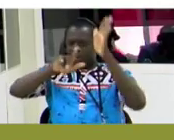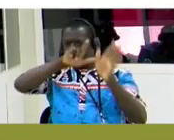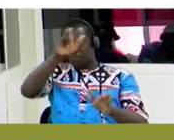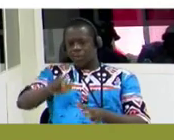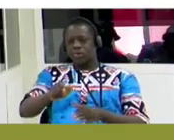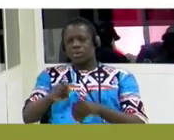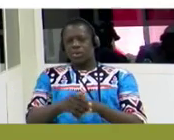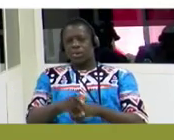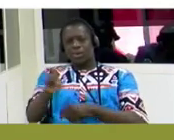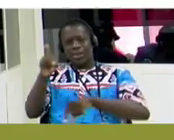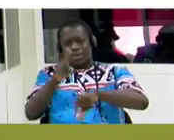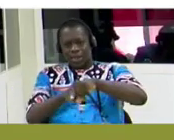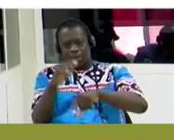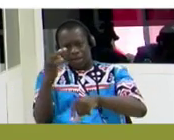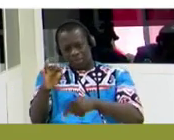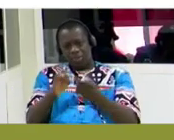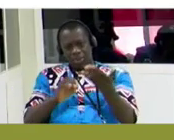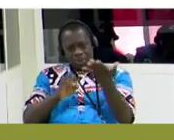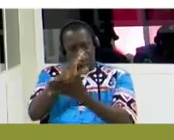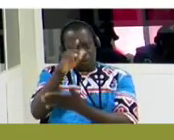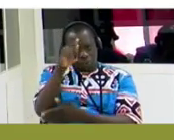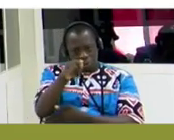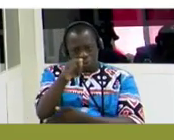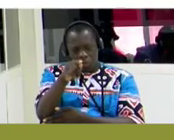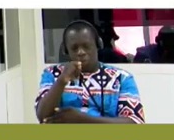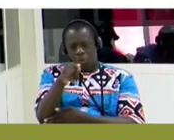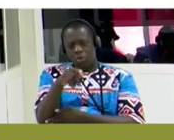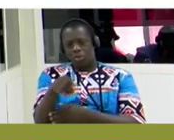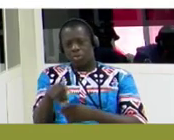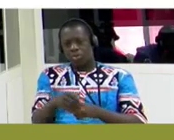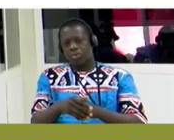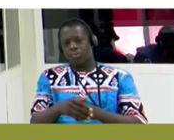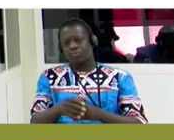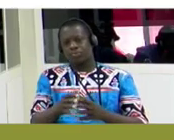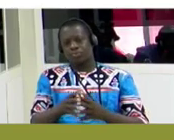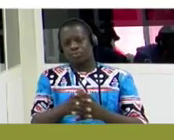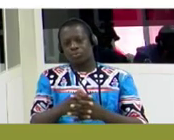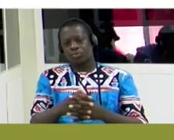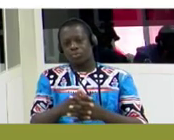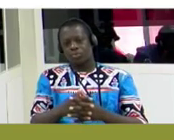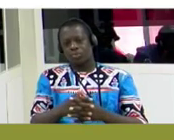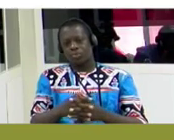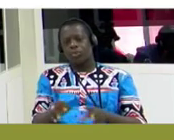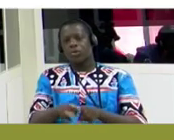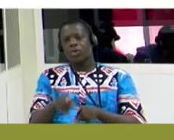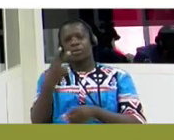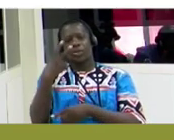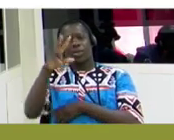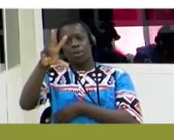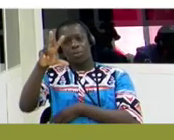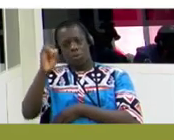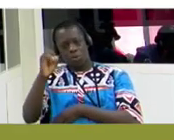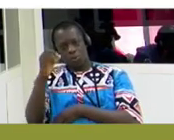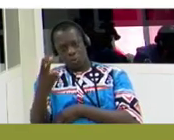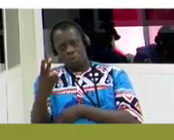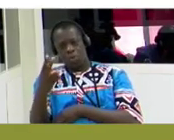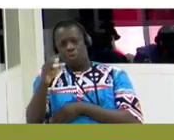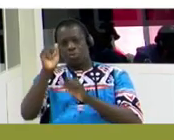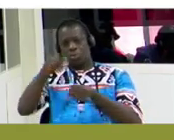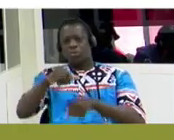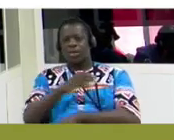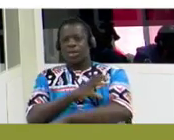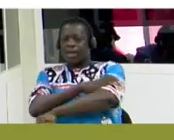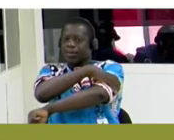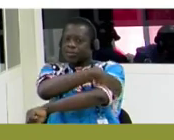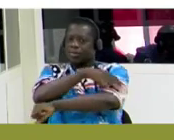are given an order, no, there was no actual law. You see, 002s can take somebody, or captains can